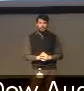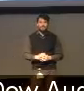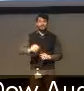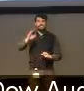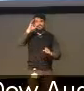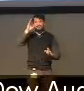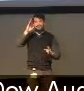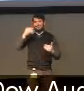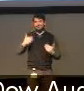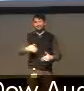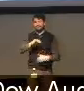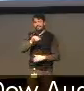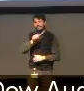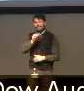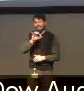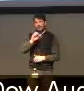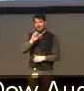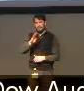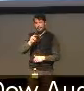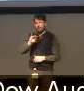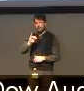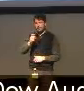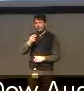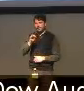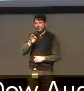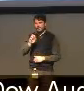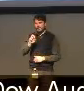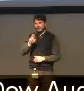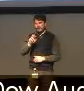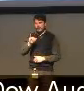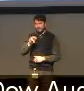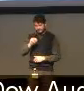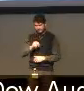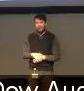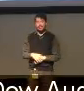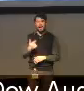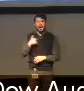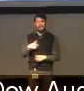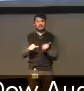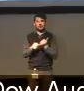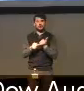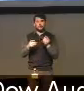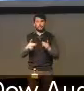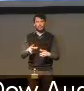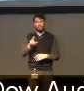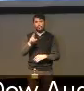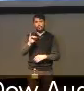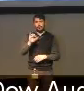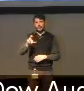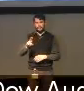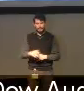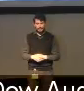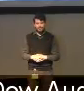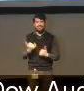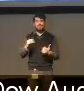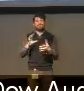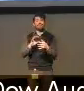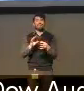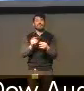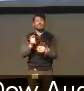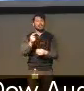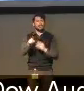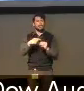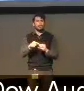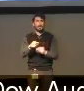Hello, my name is Jacob McSparron. I'm the Associate Director of the CCMU and of the RICU. Just to speak a little bit about the critical